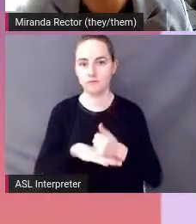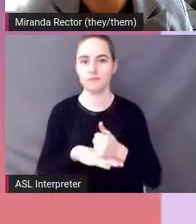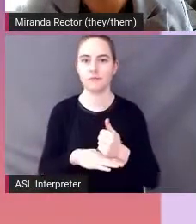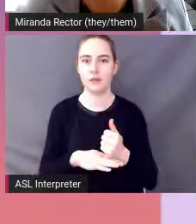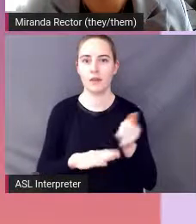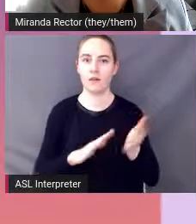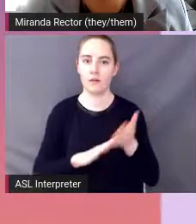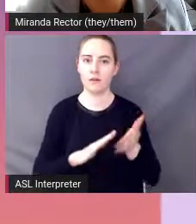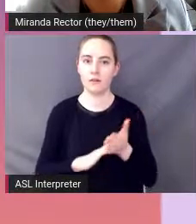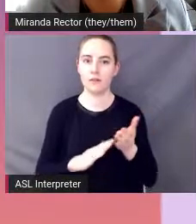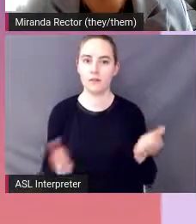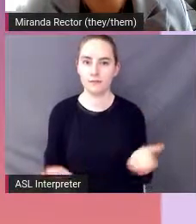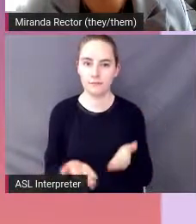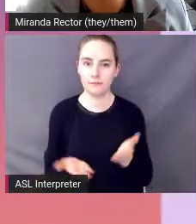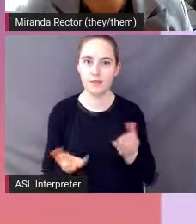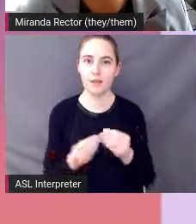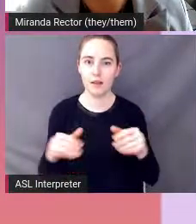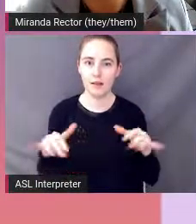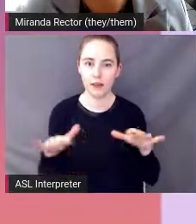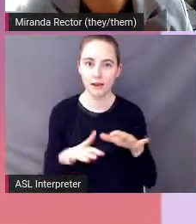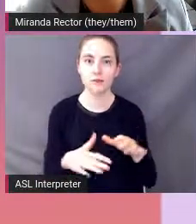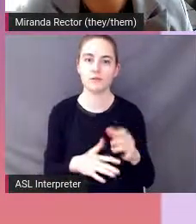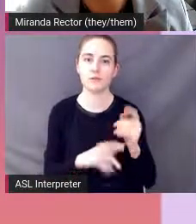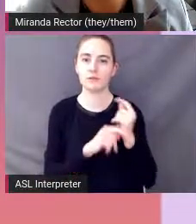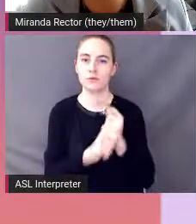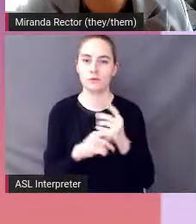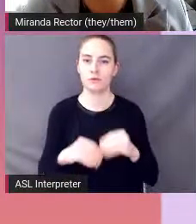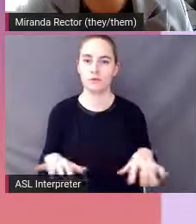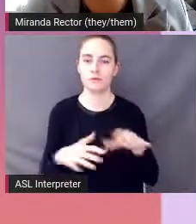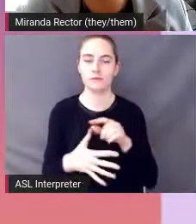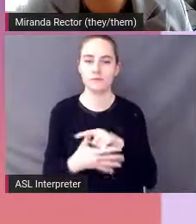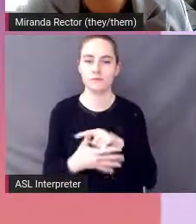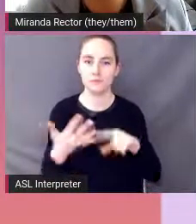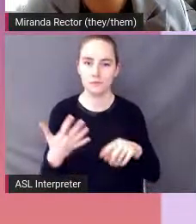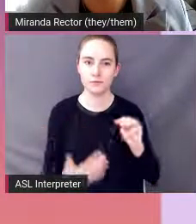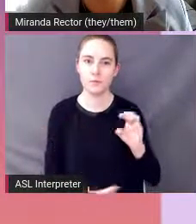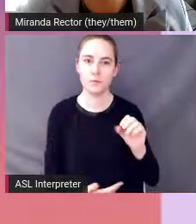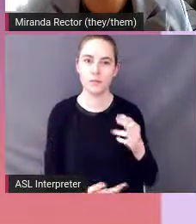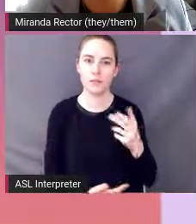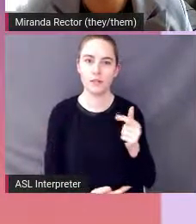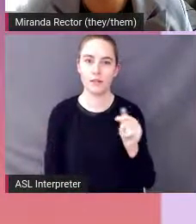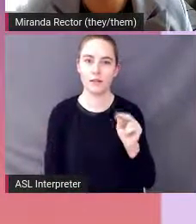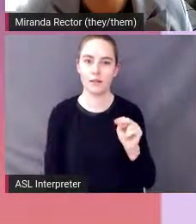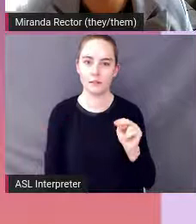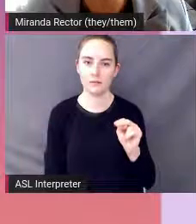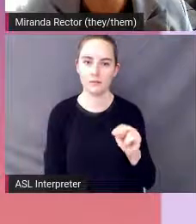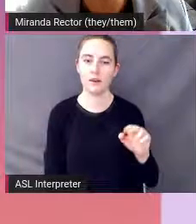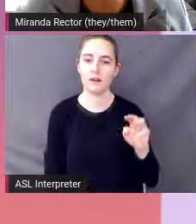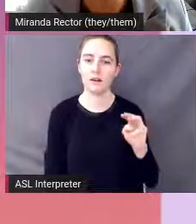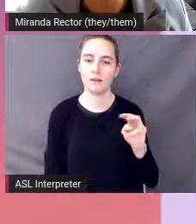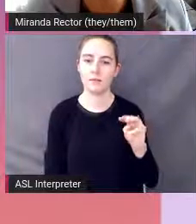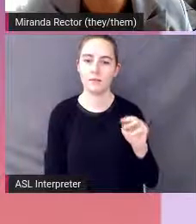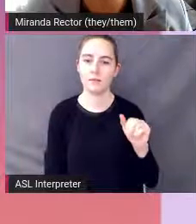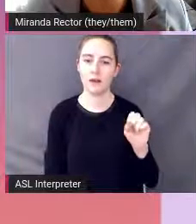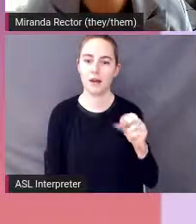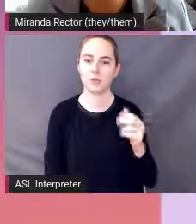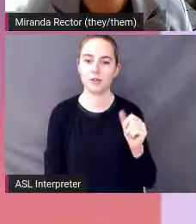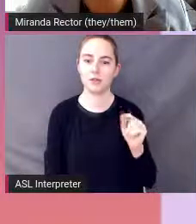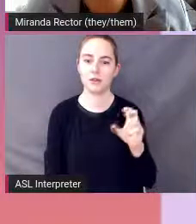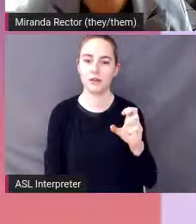lands of the Mohegan, Mashantucket Pequot, Eastern Pequot, Schaghticoke, Golden Hill